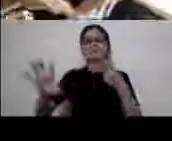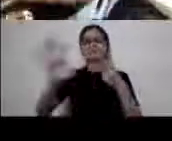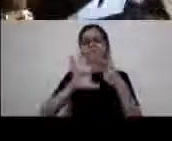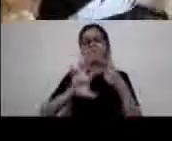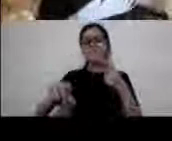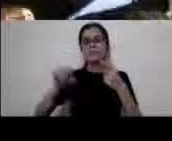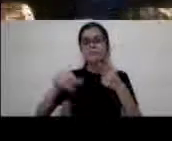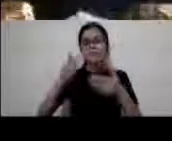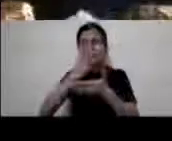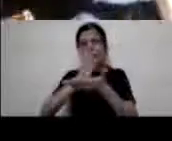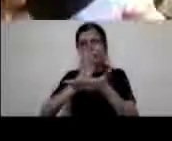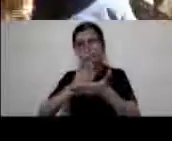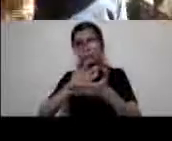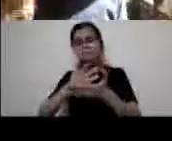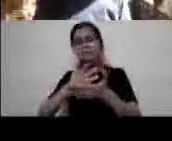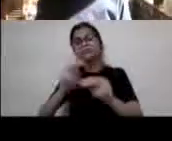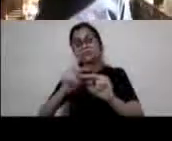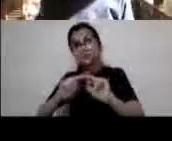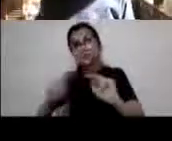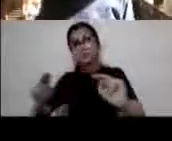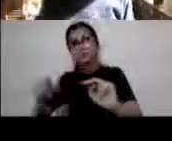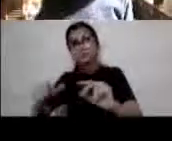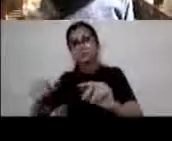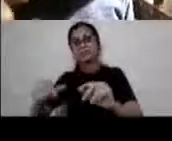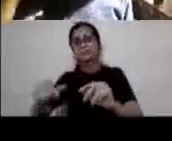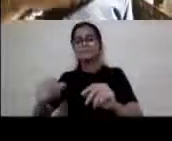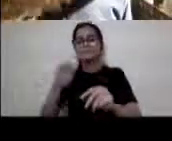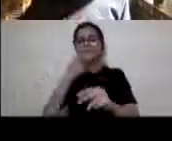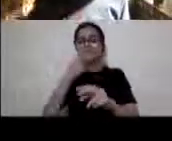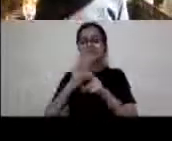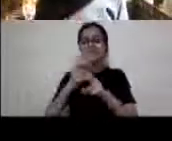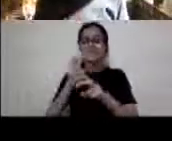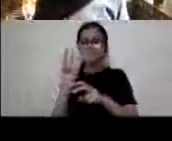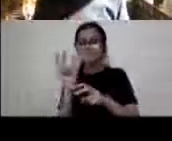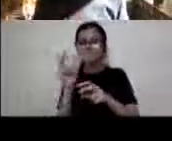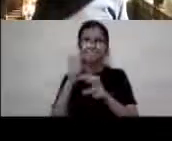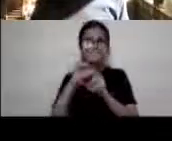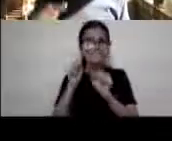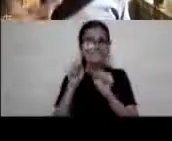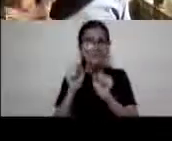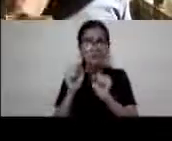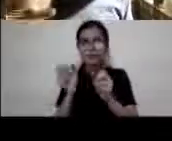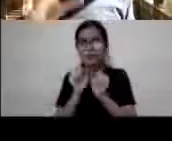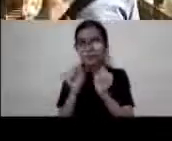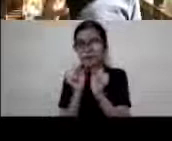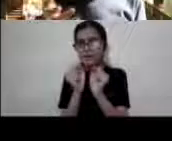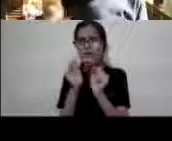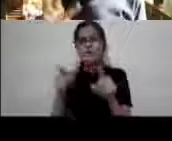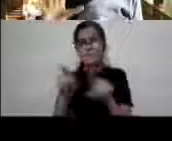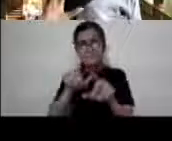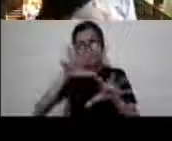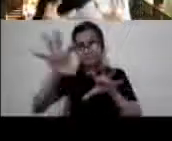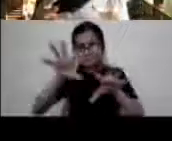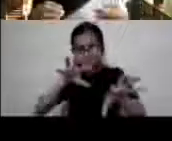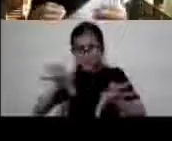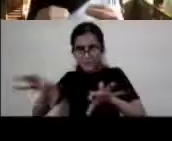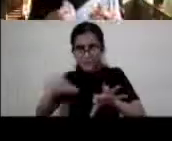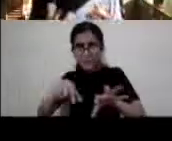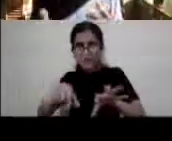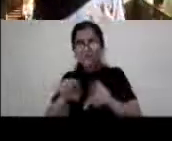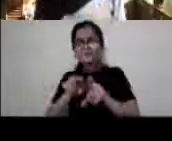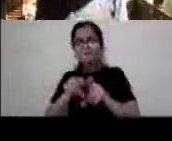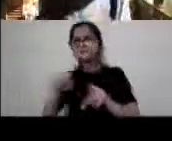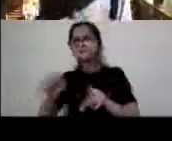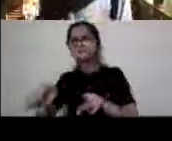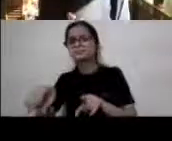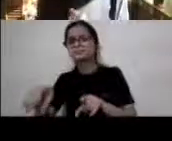a huge ice part. Coming from the North Pole, and this station here, for example, is like